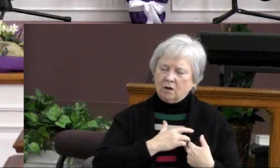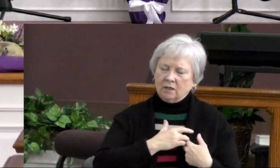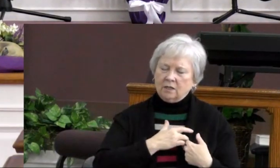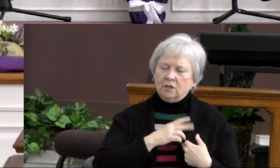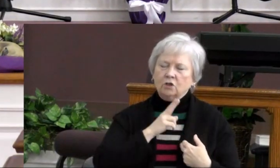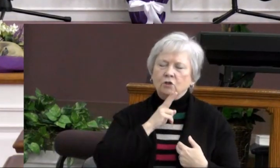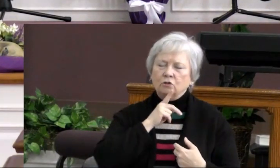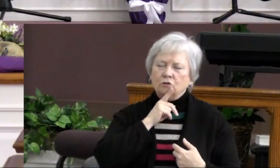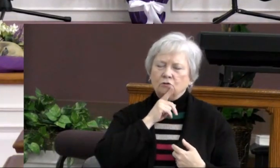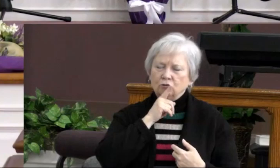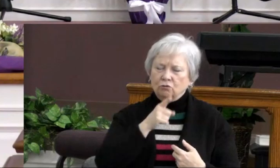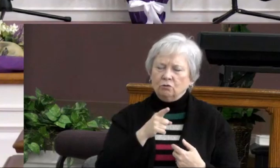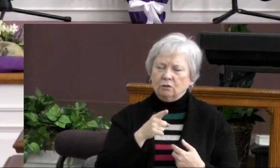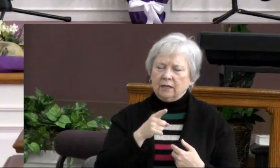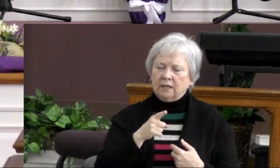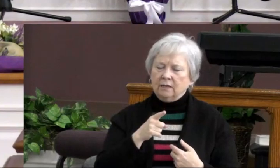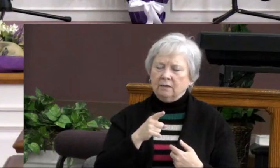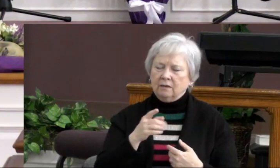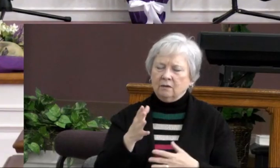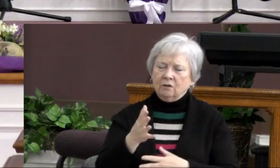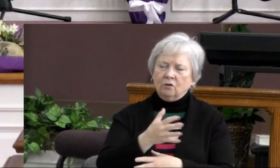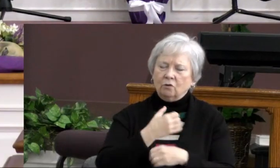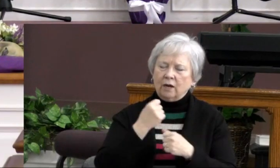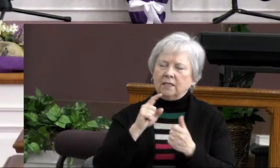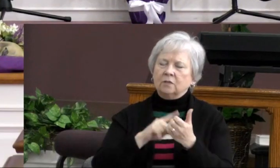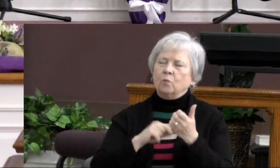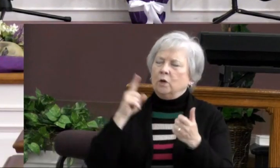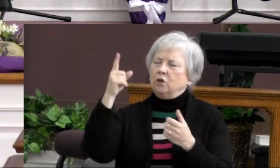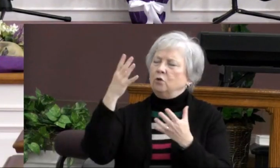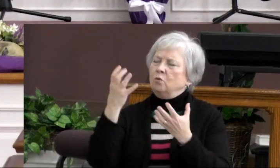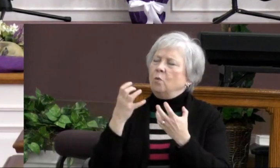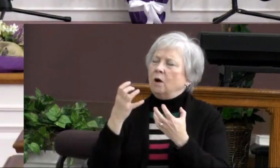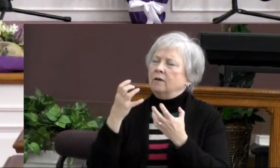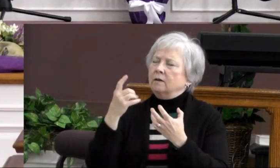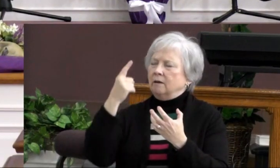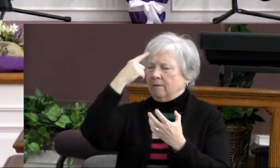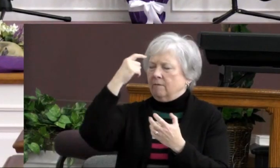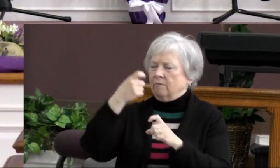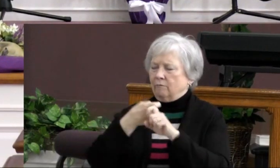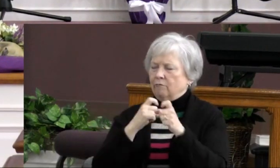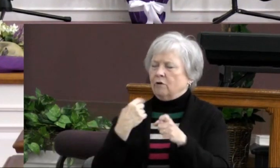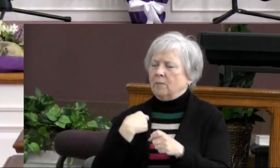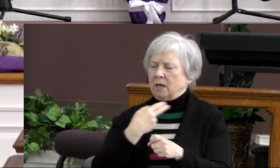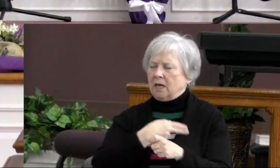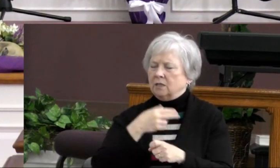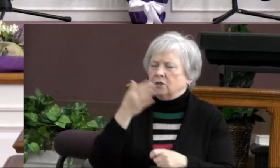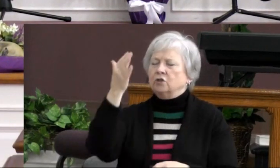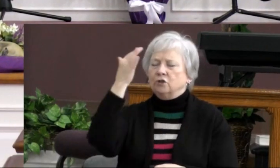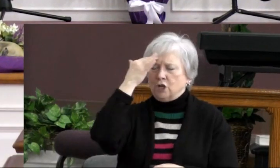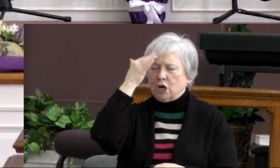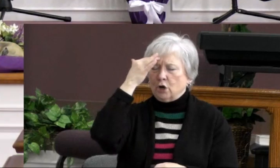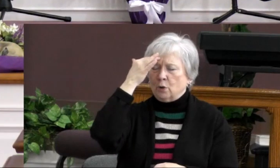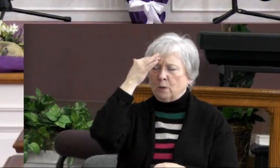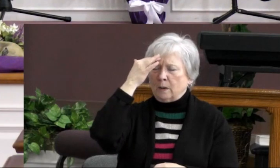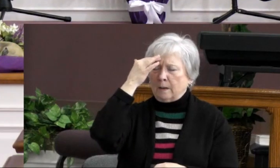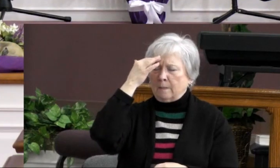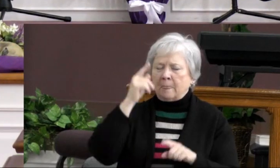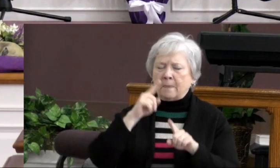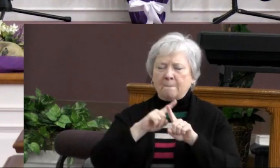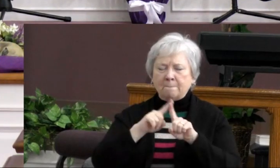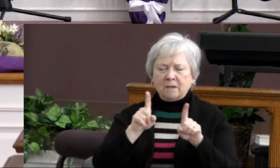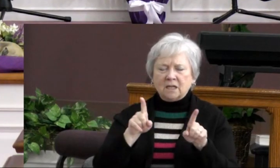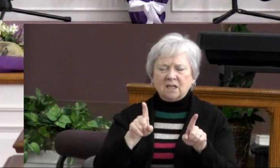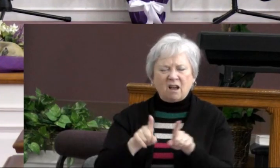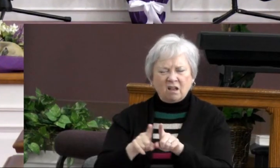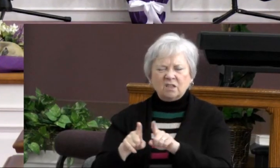truly grasp what it is that you're desiring us to not only know, but to